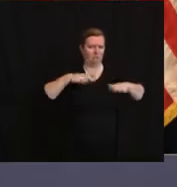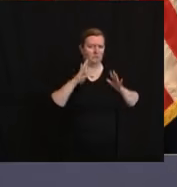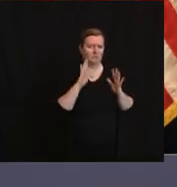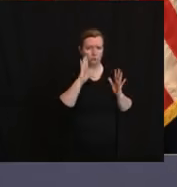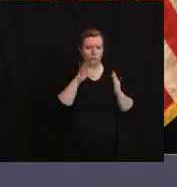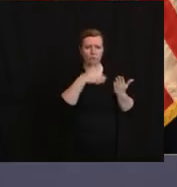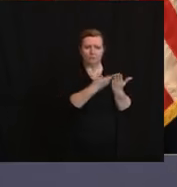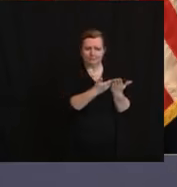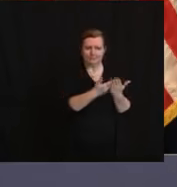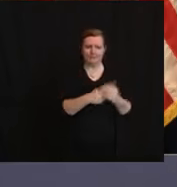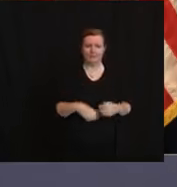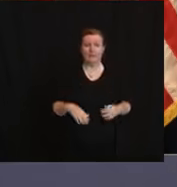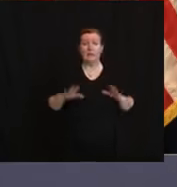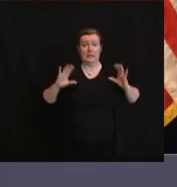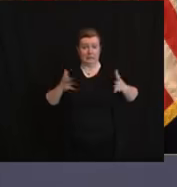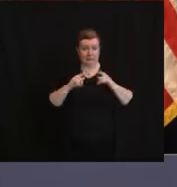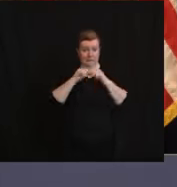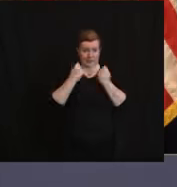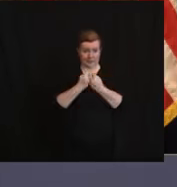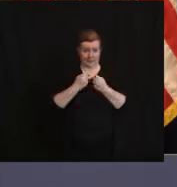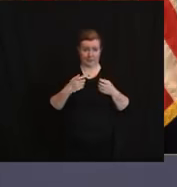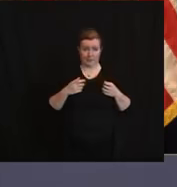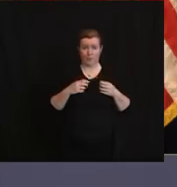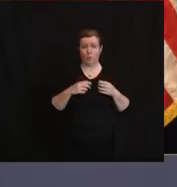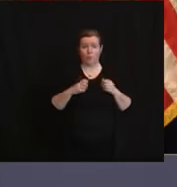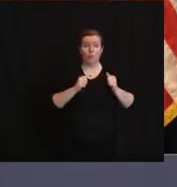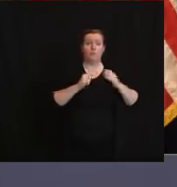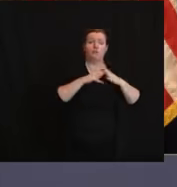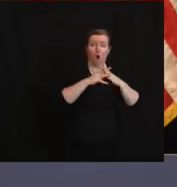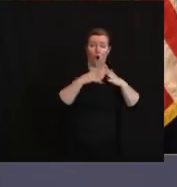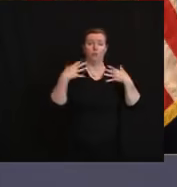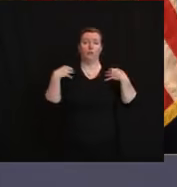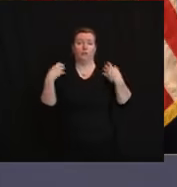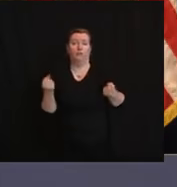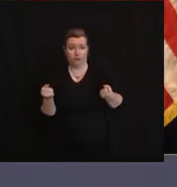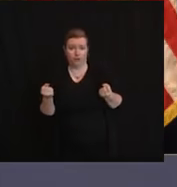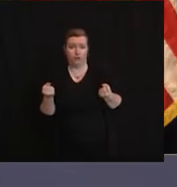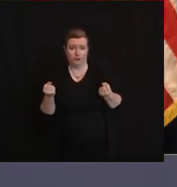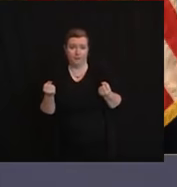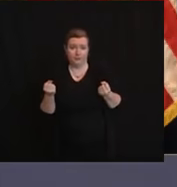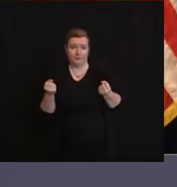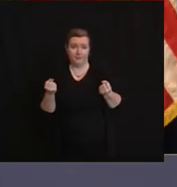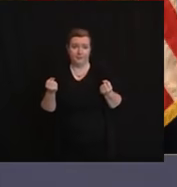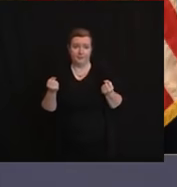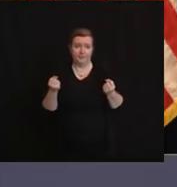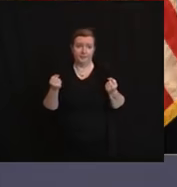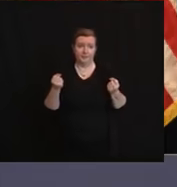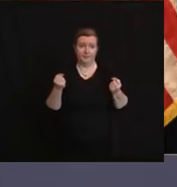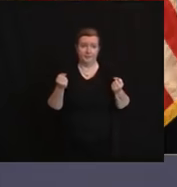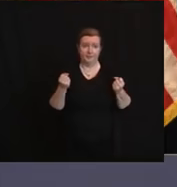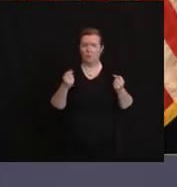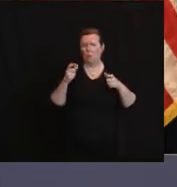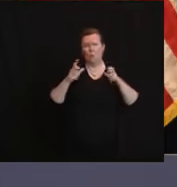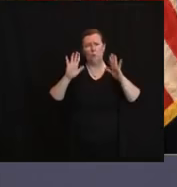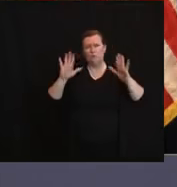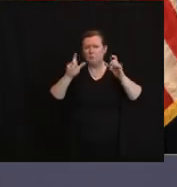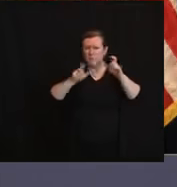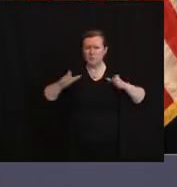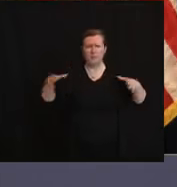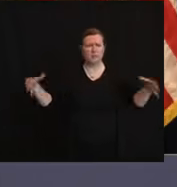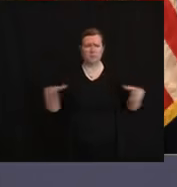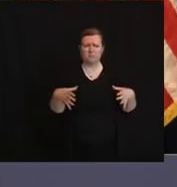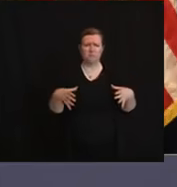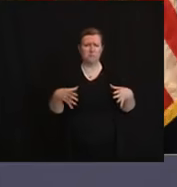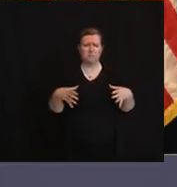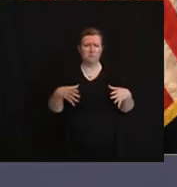of folks, including, I might add, a small business person, so not just big leading global lights, which it also includes,